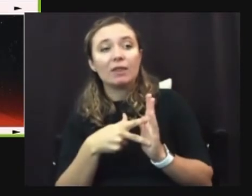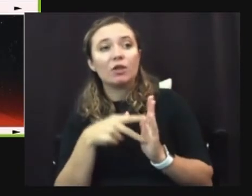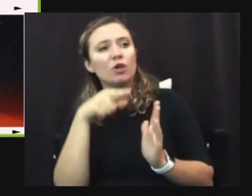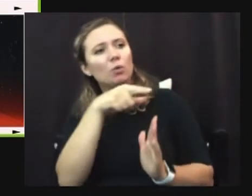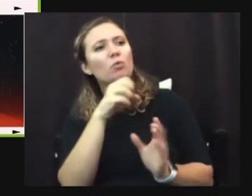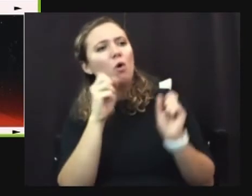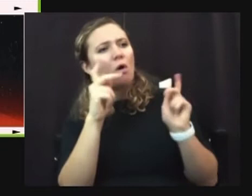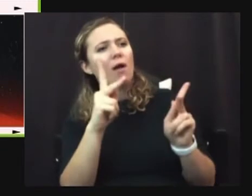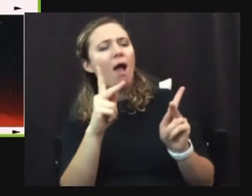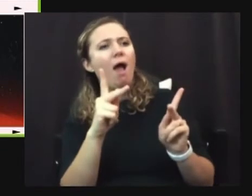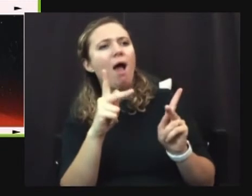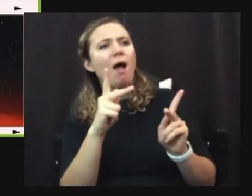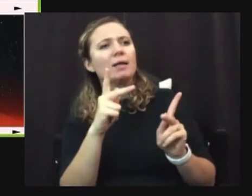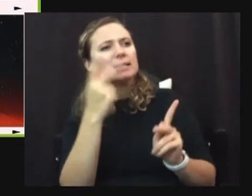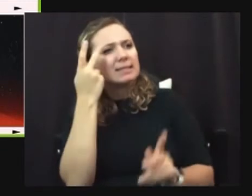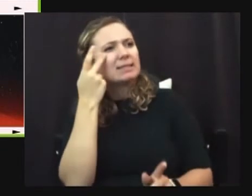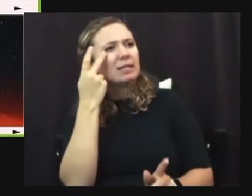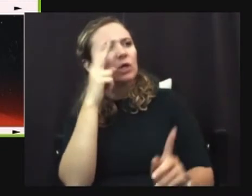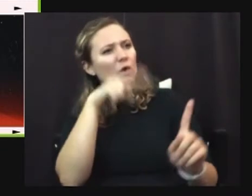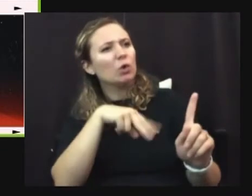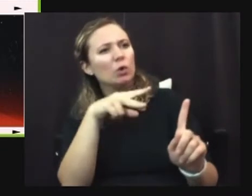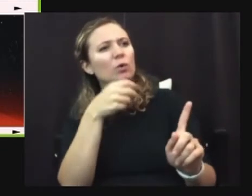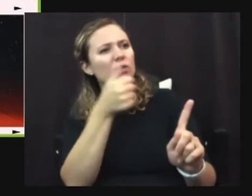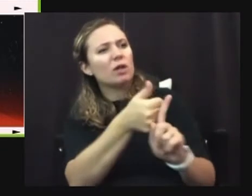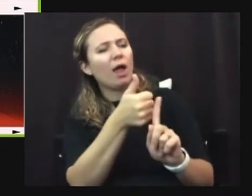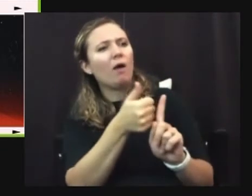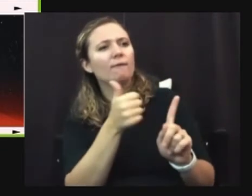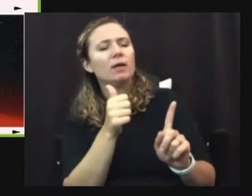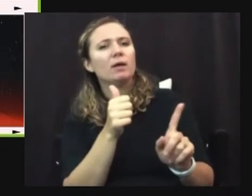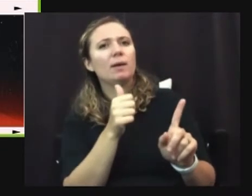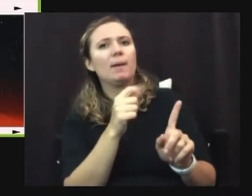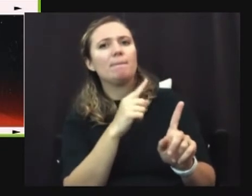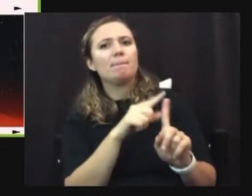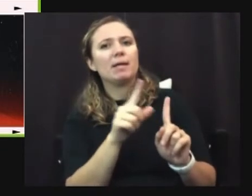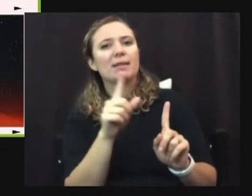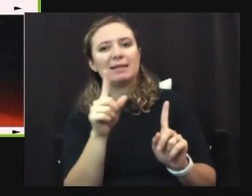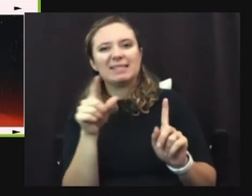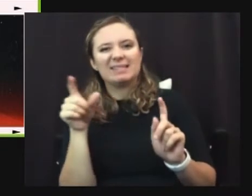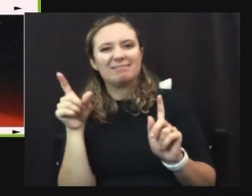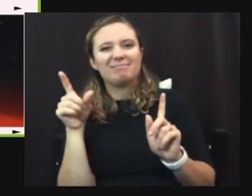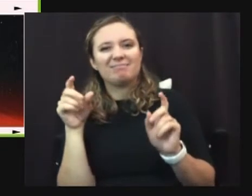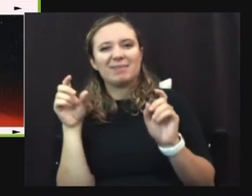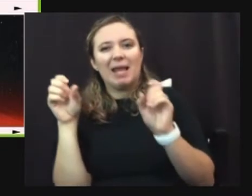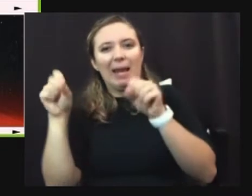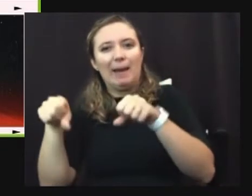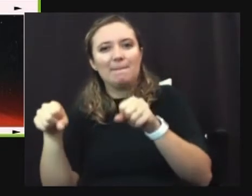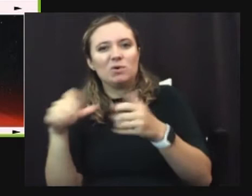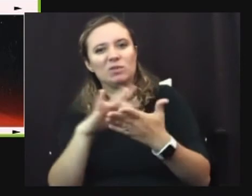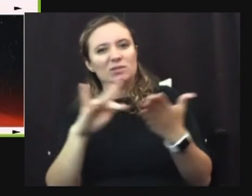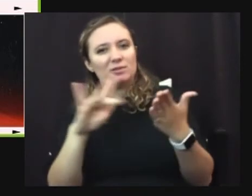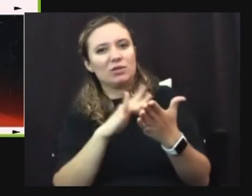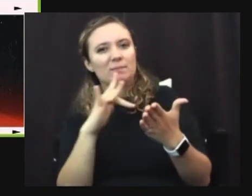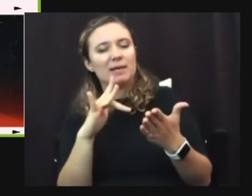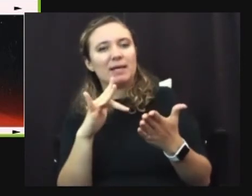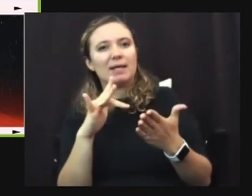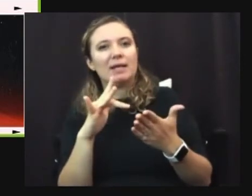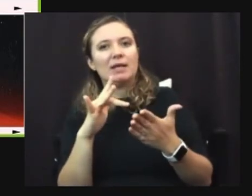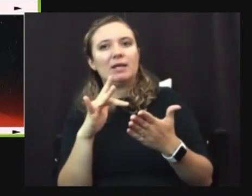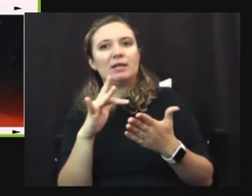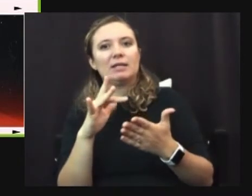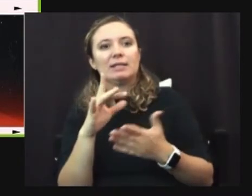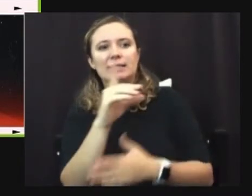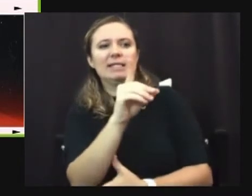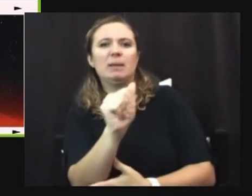accounted for is that there's ableism in there. Your worldview is that disability or autism